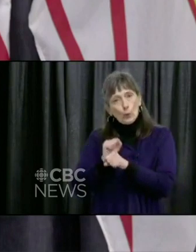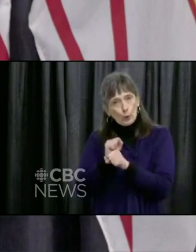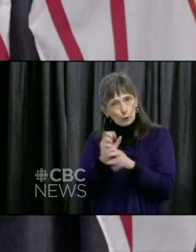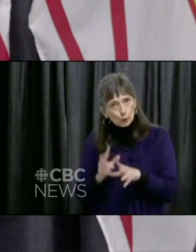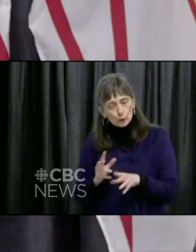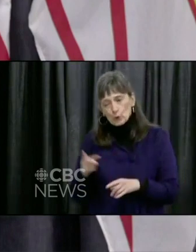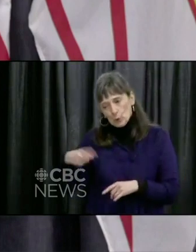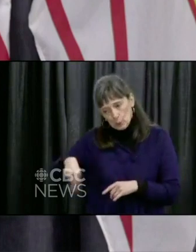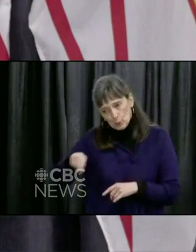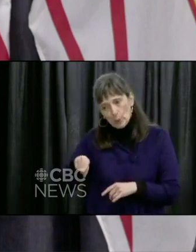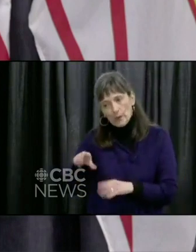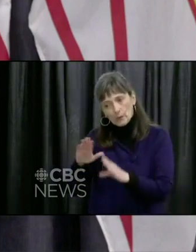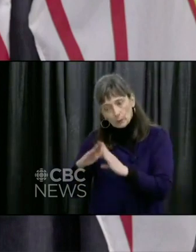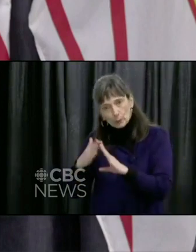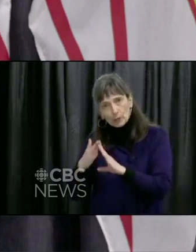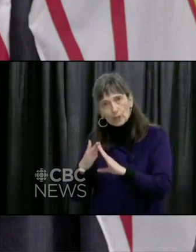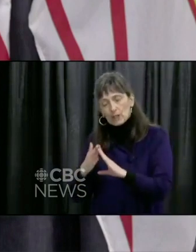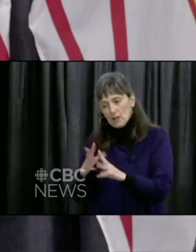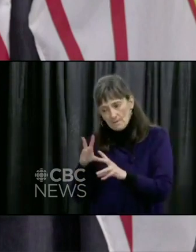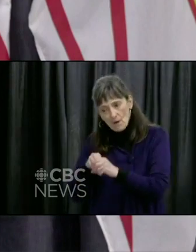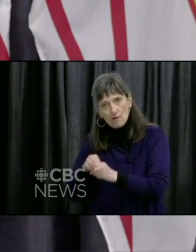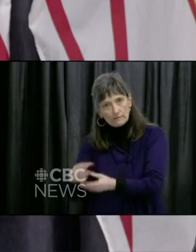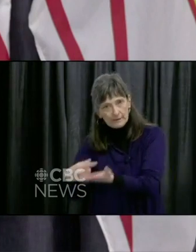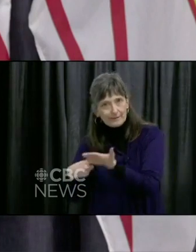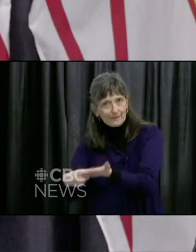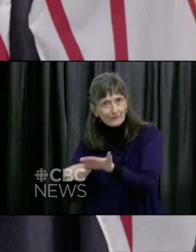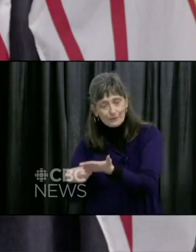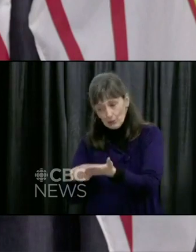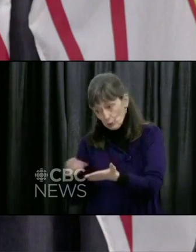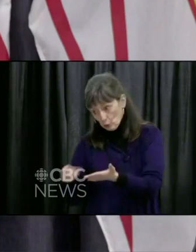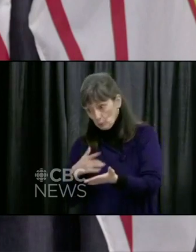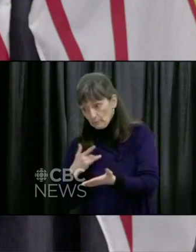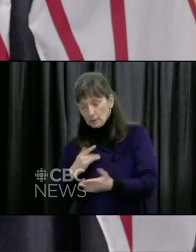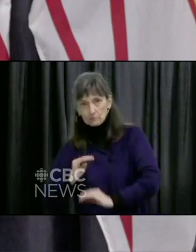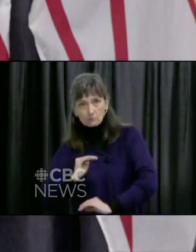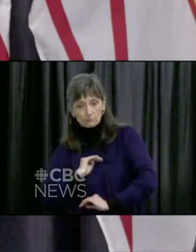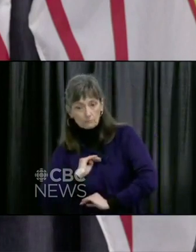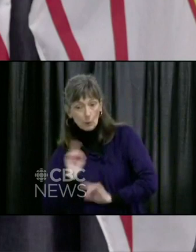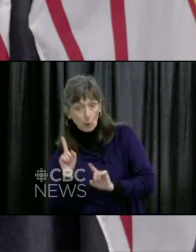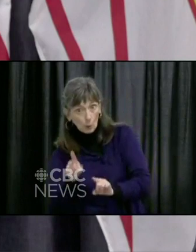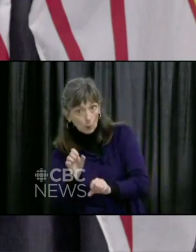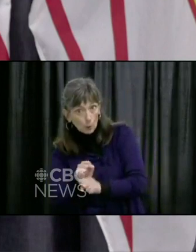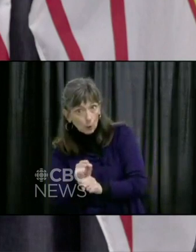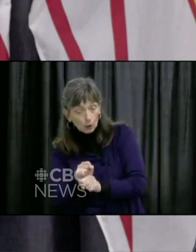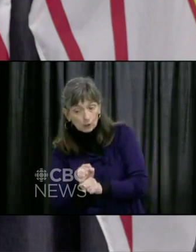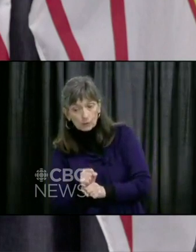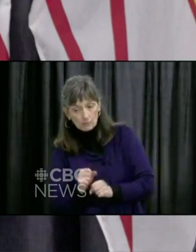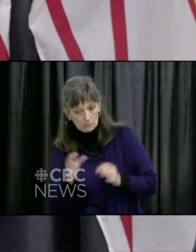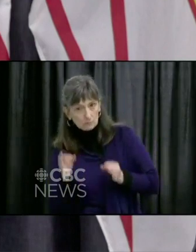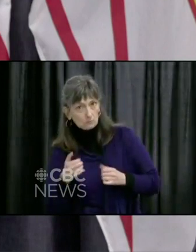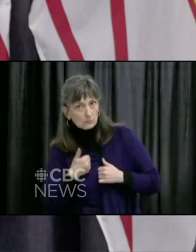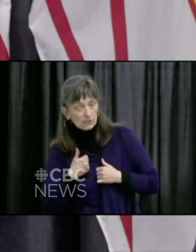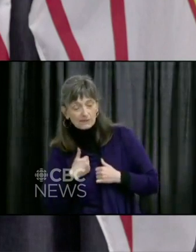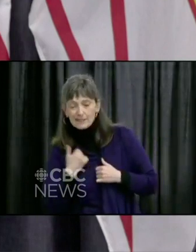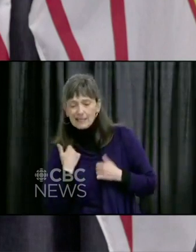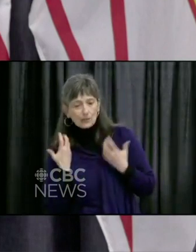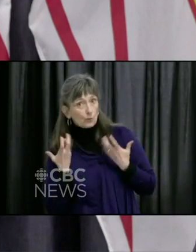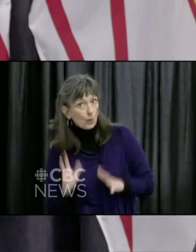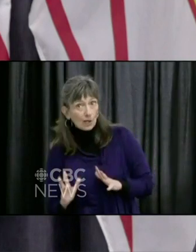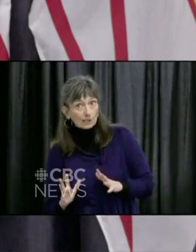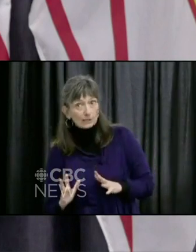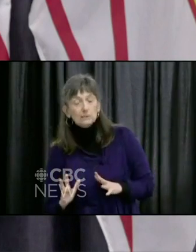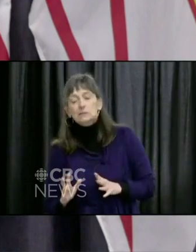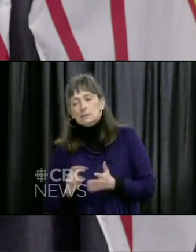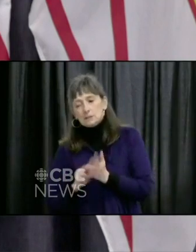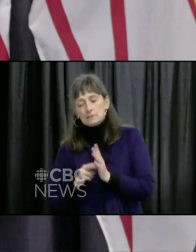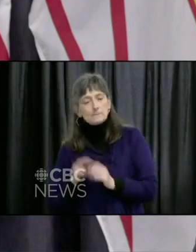be engaged with the processors and make sure that they're comfortable if indeed they decide to go to work. If they do not want to go to work, they must